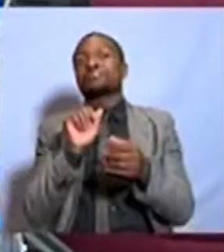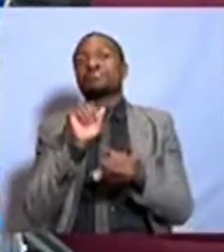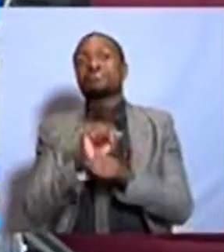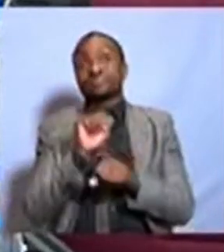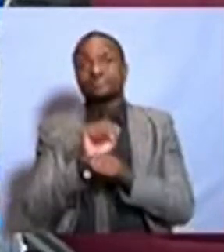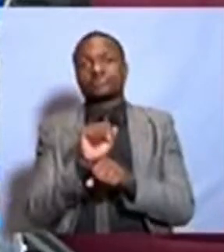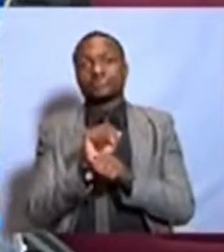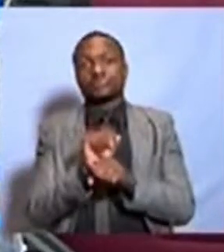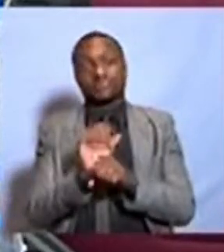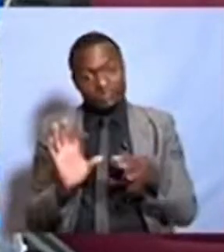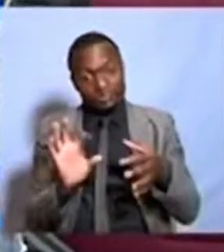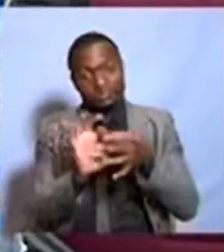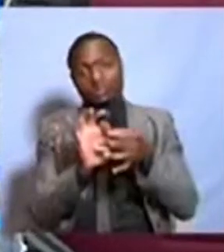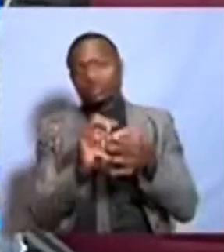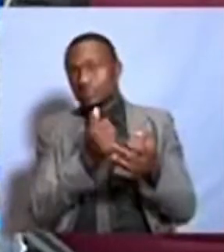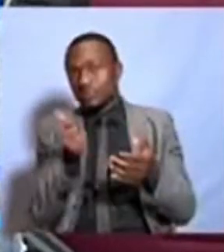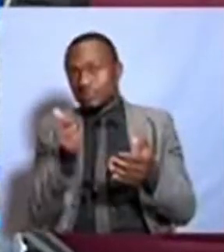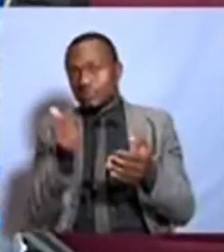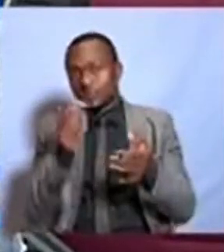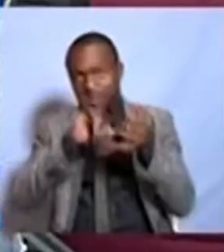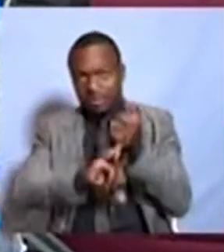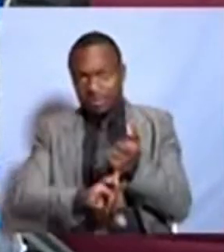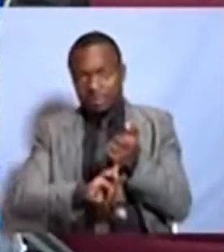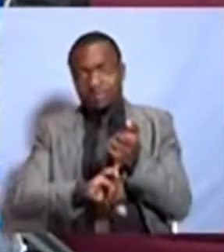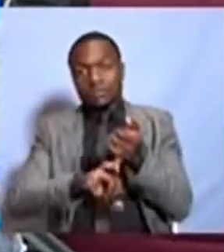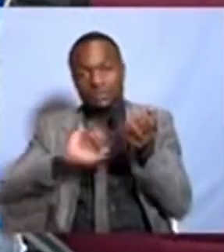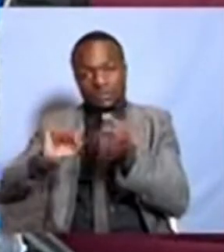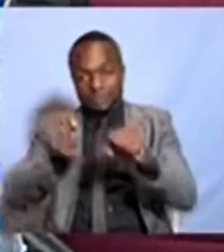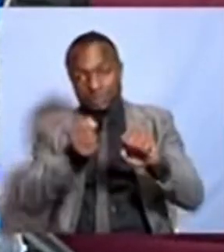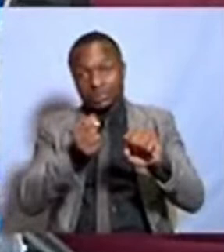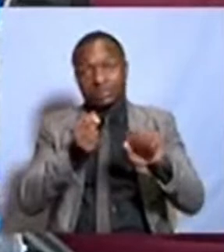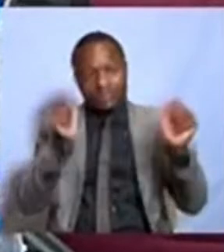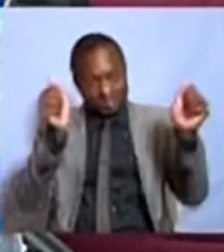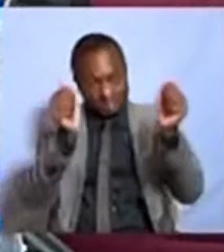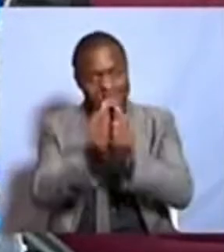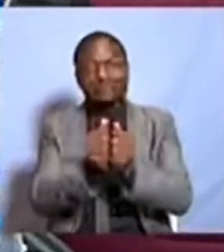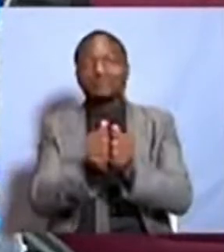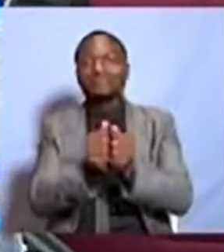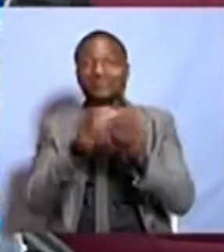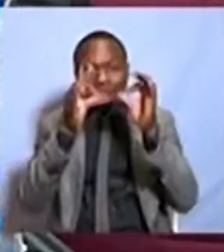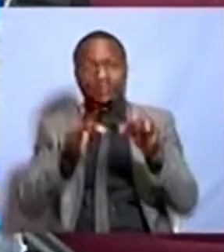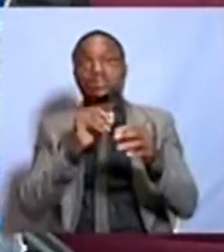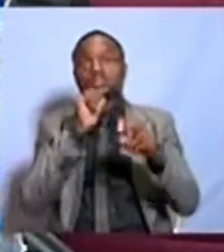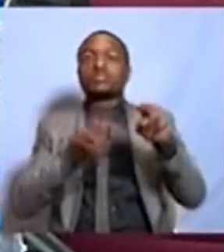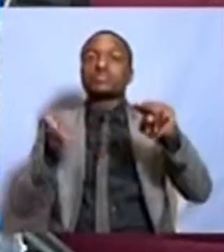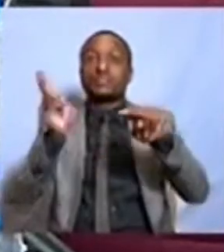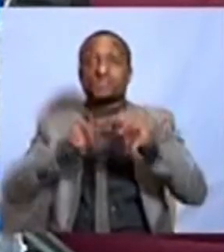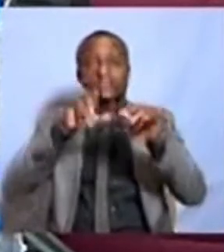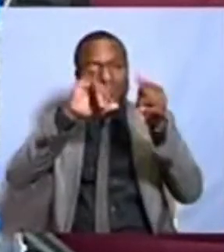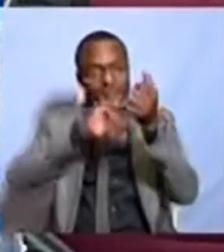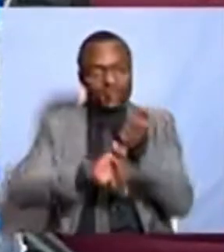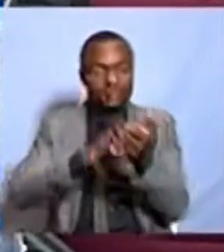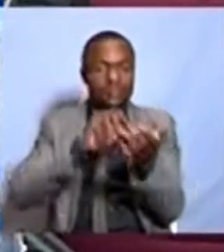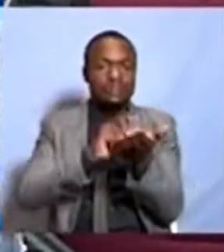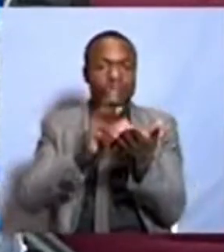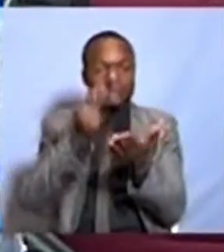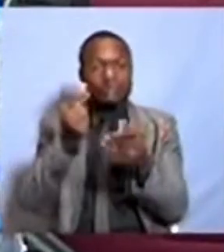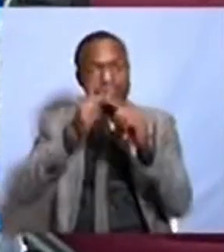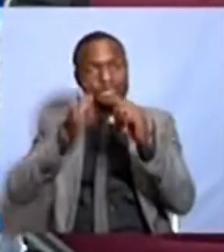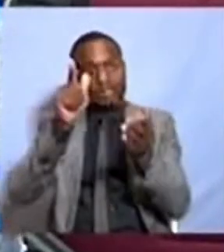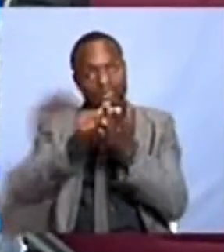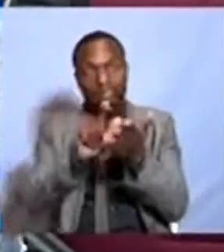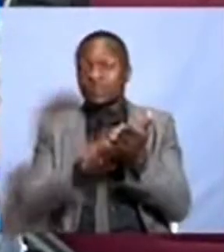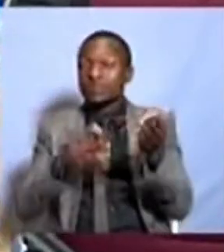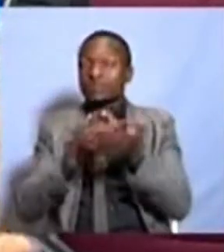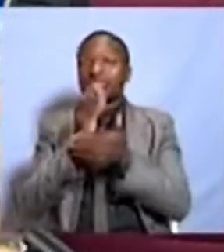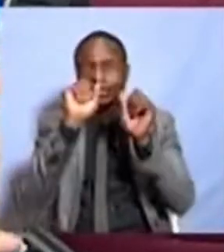link other social protection programs together. So even if you haven't increased the social cash transfer, but when legislation is right, you can